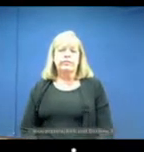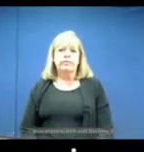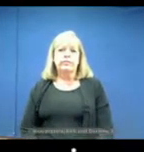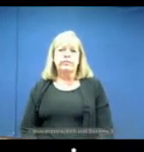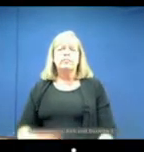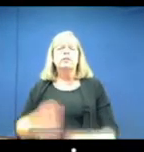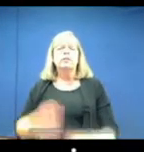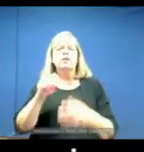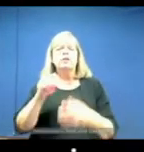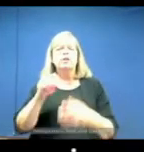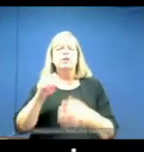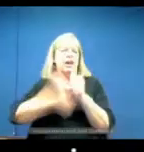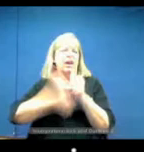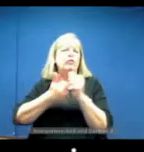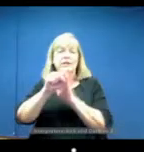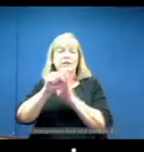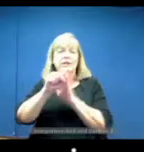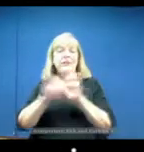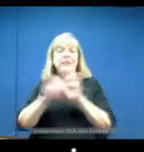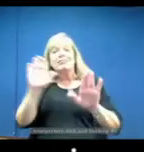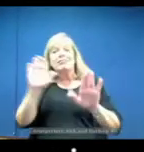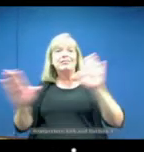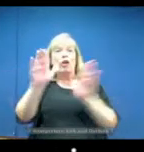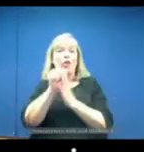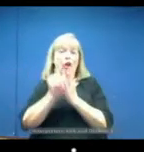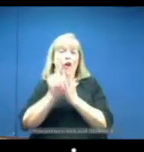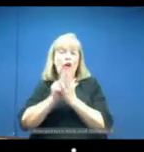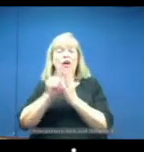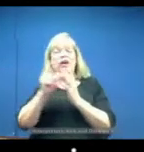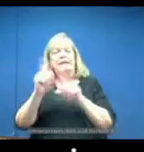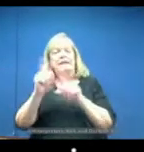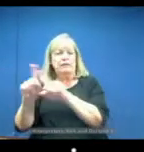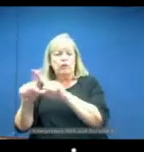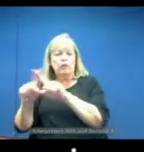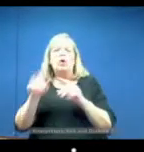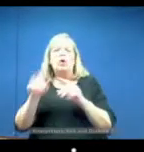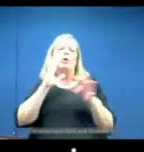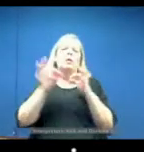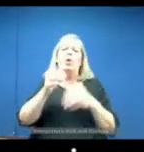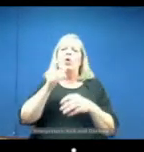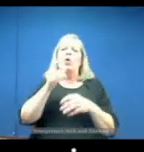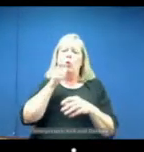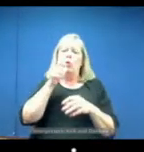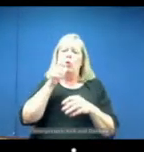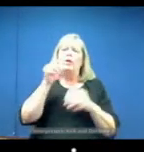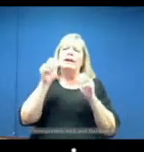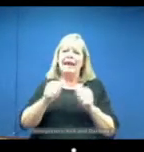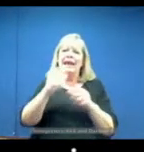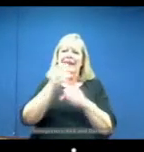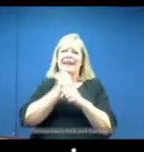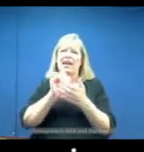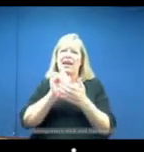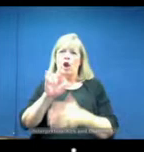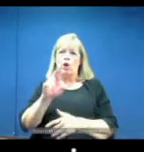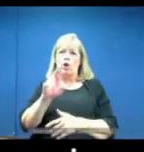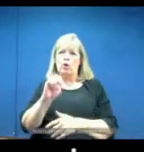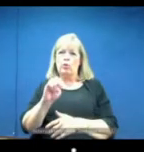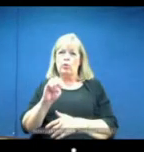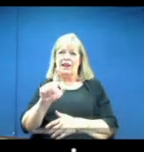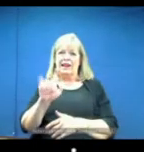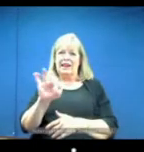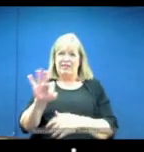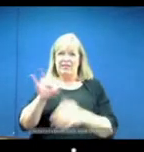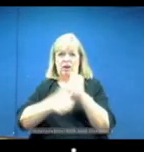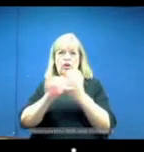So each state's going to have a law that explains who's eligible for relief under these statutes